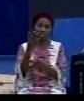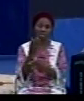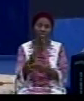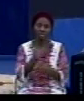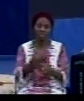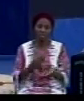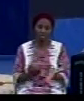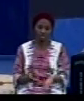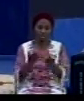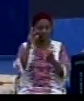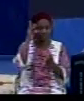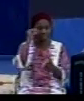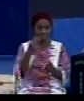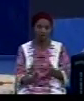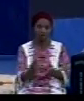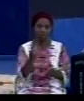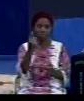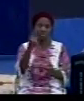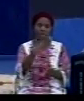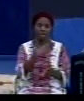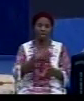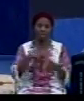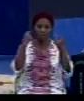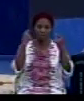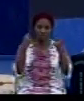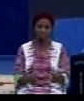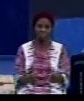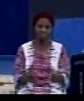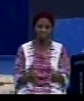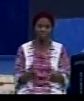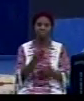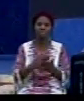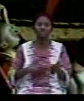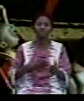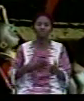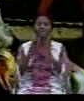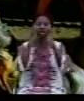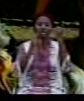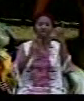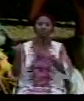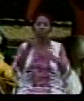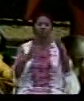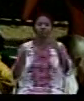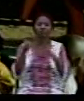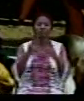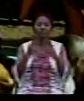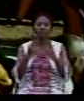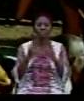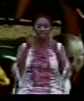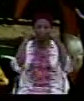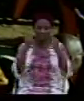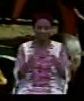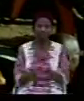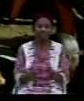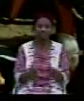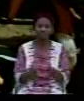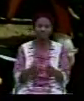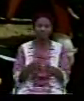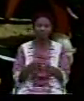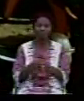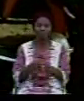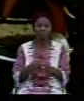up, and immediately, somebody shout, immediately. What's another word